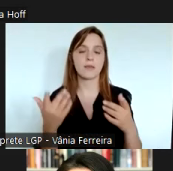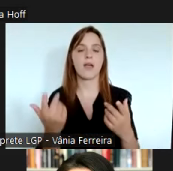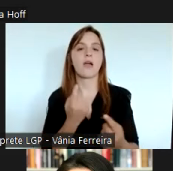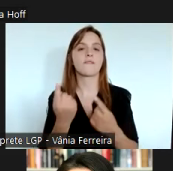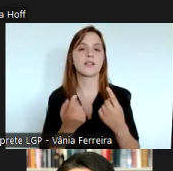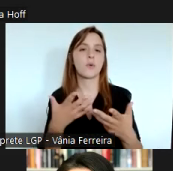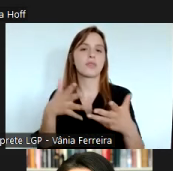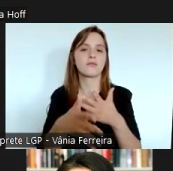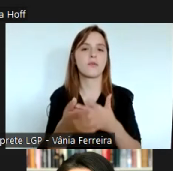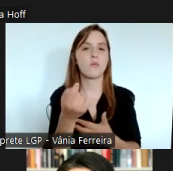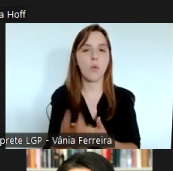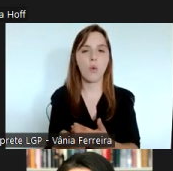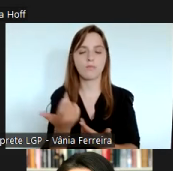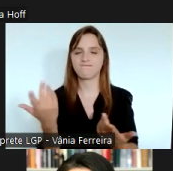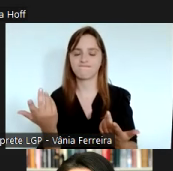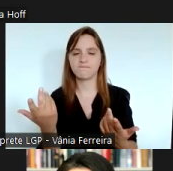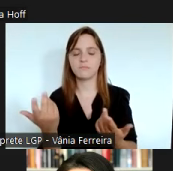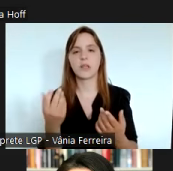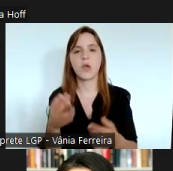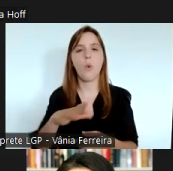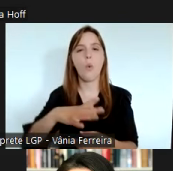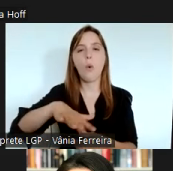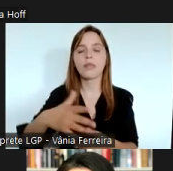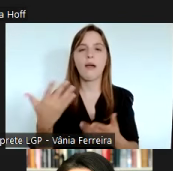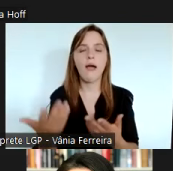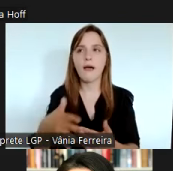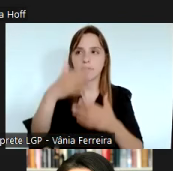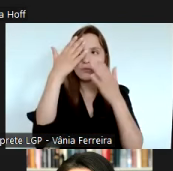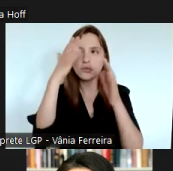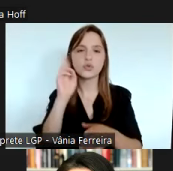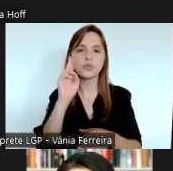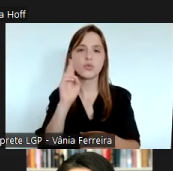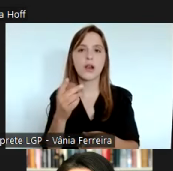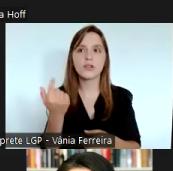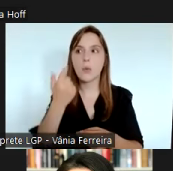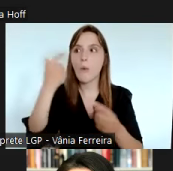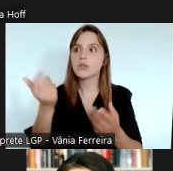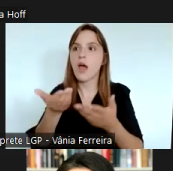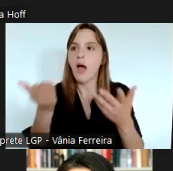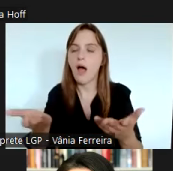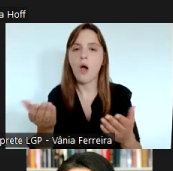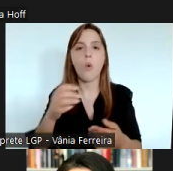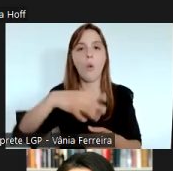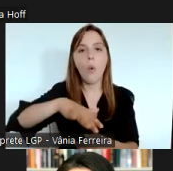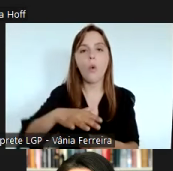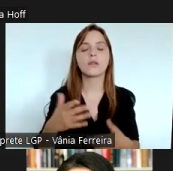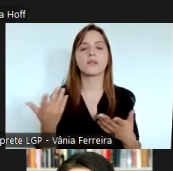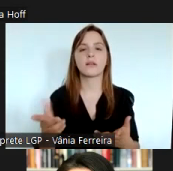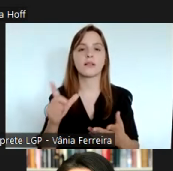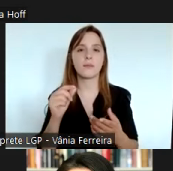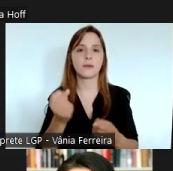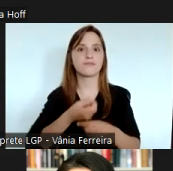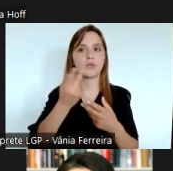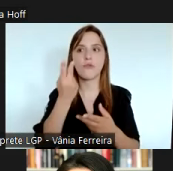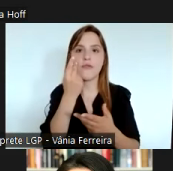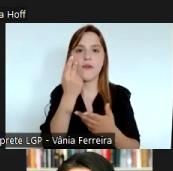or visible where the democratic values are expressed or lived in the everyday life as a small student